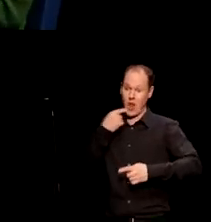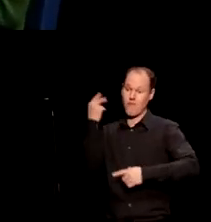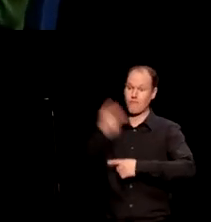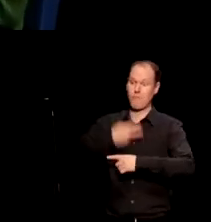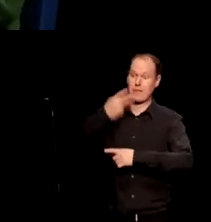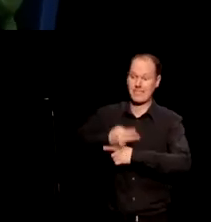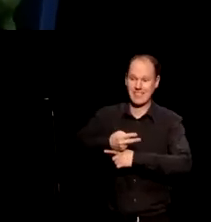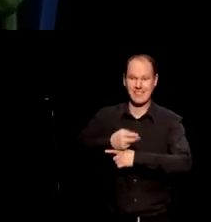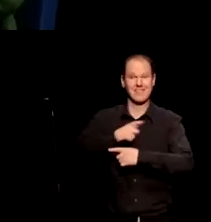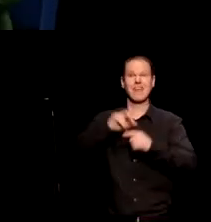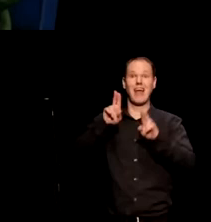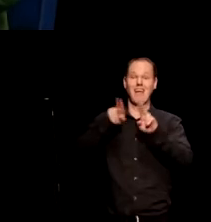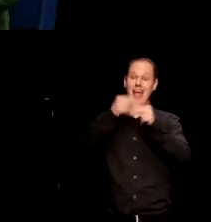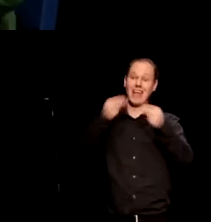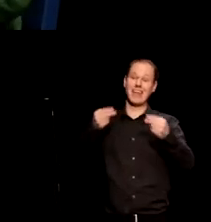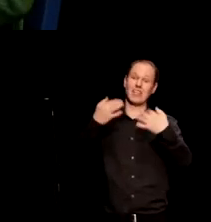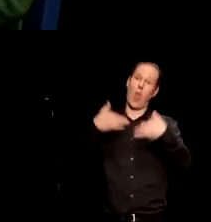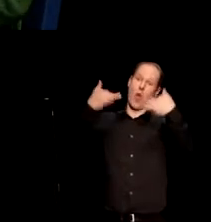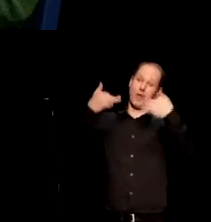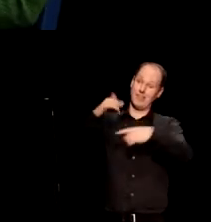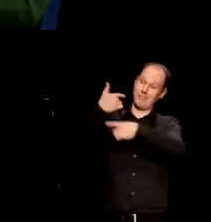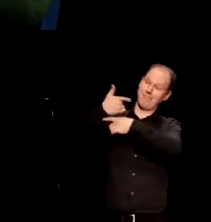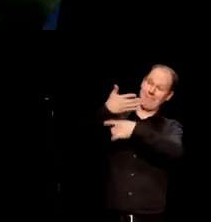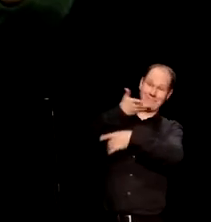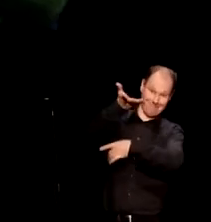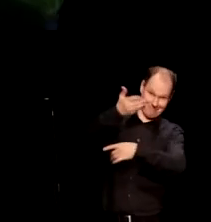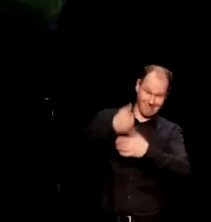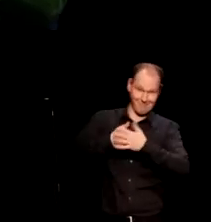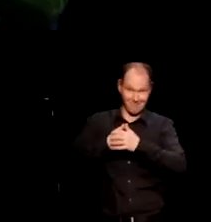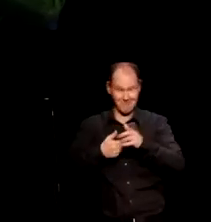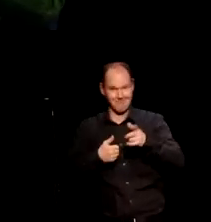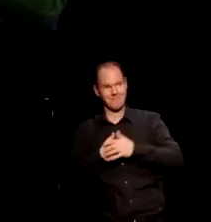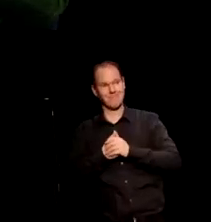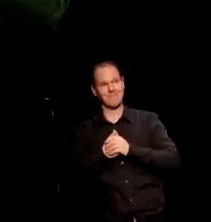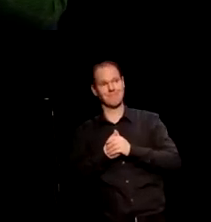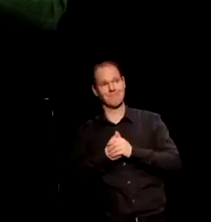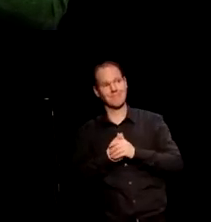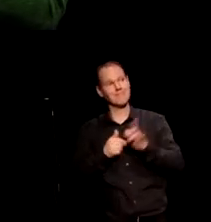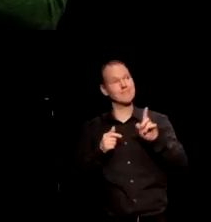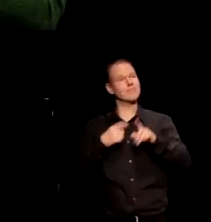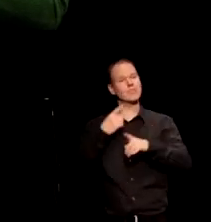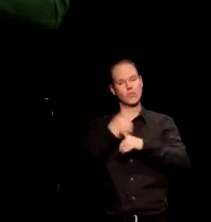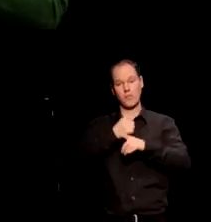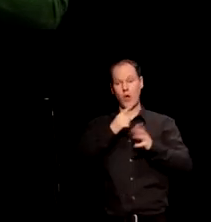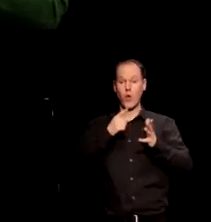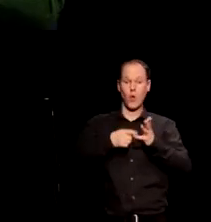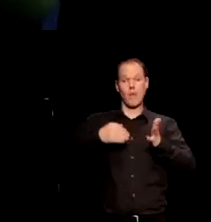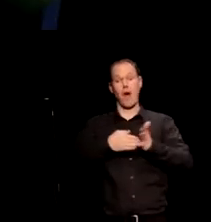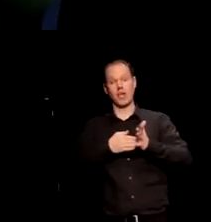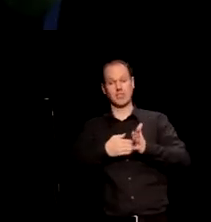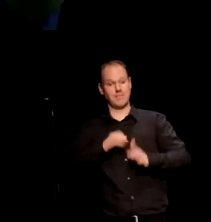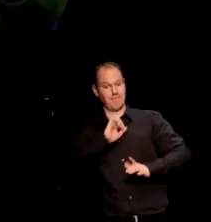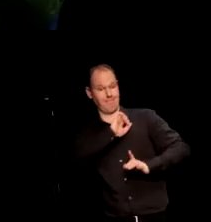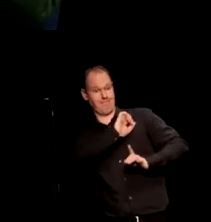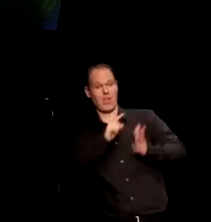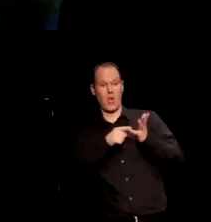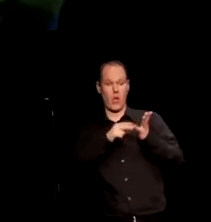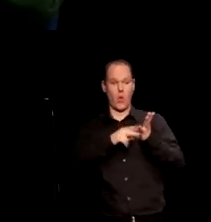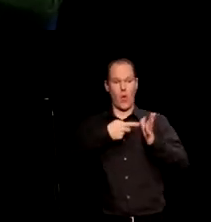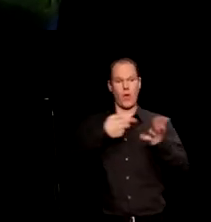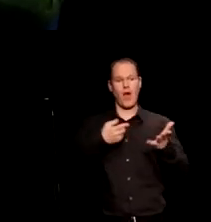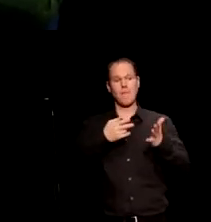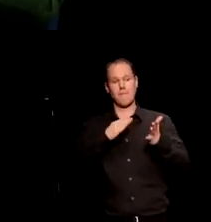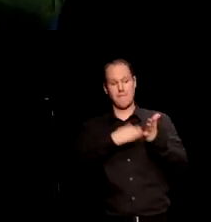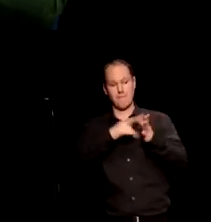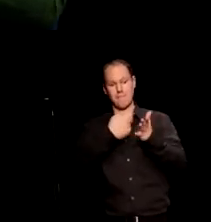our international audience. So it was a question about Uni Marson and the fact that she's been better known as